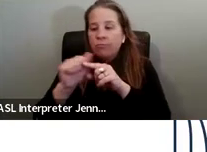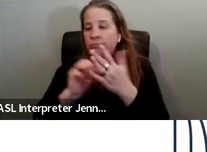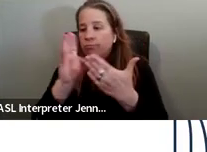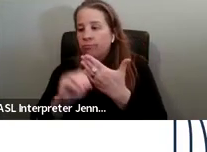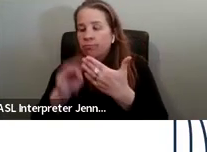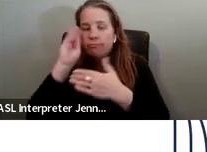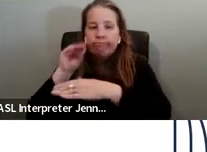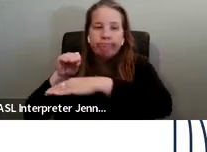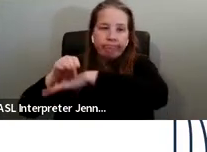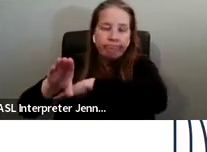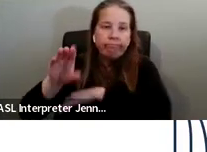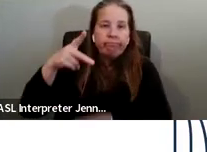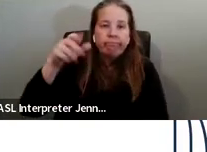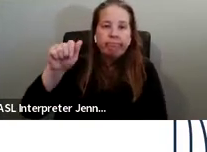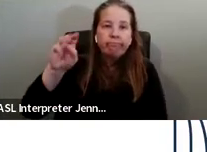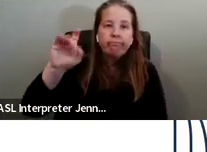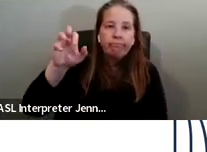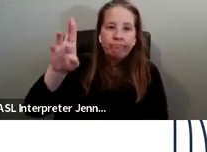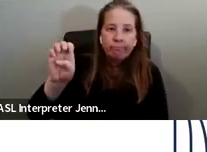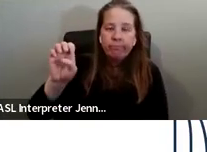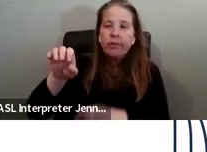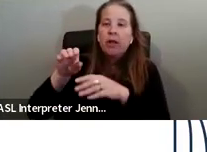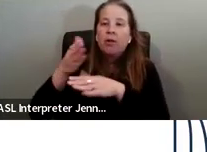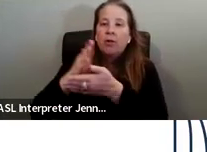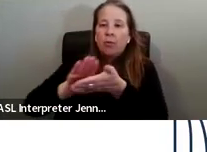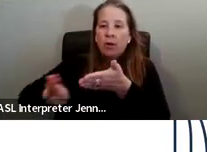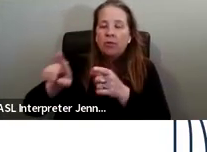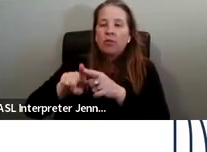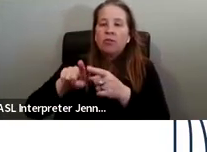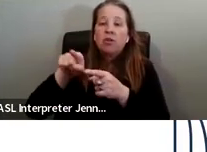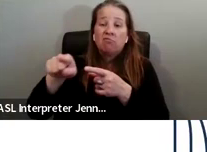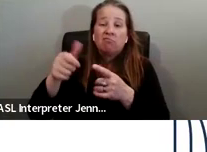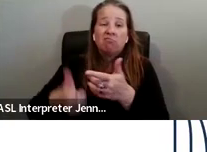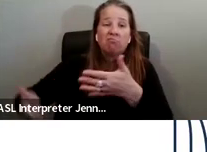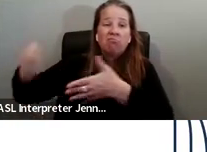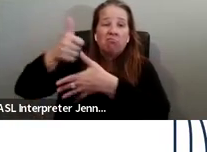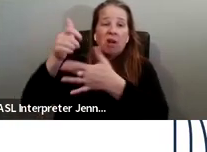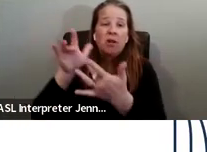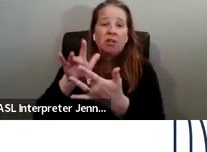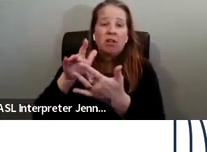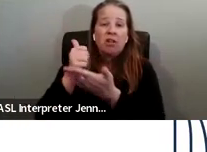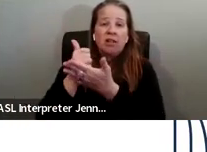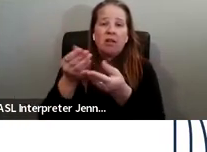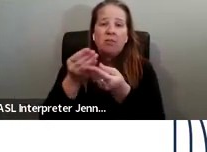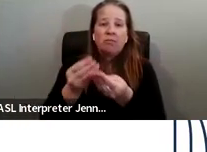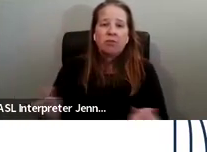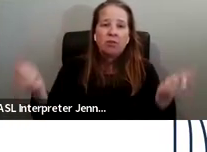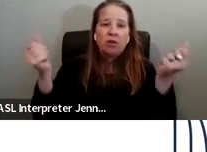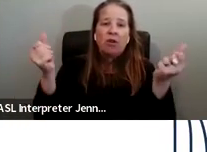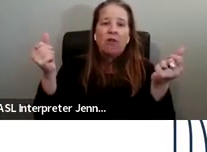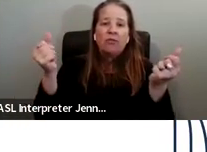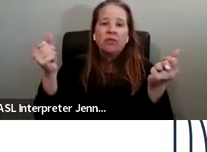the Pennsylvania Medicaid waivers, and served as the primary contact to resolve issues with the Centers for Medicare and Medicaid